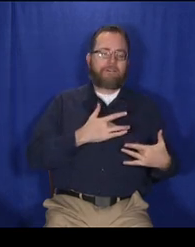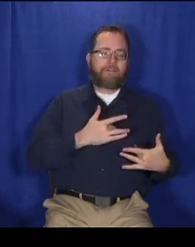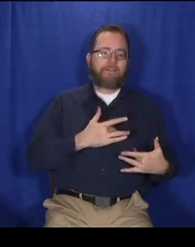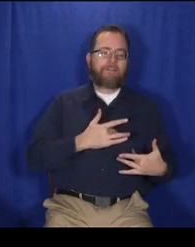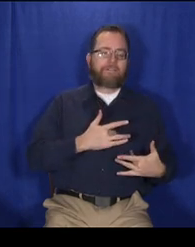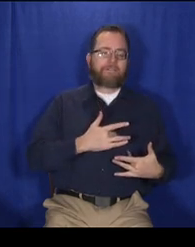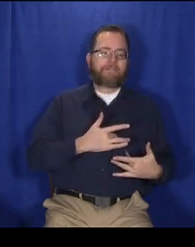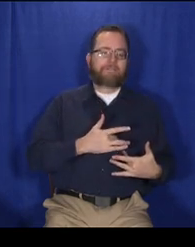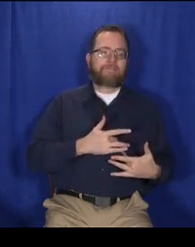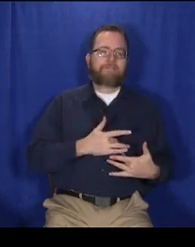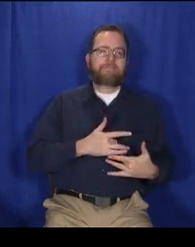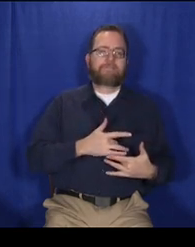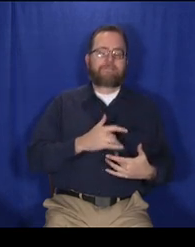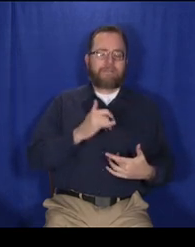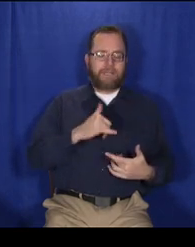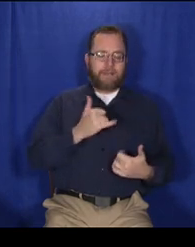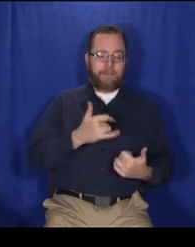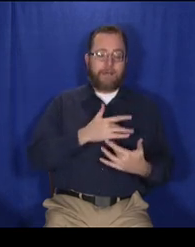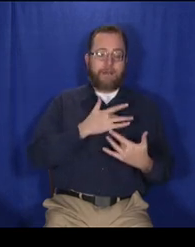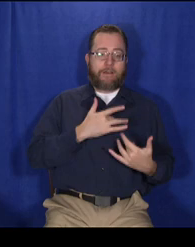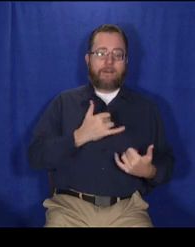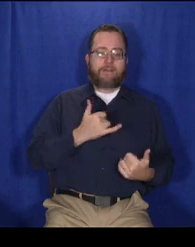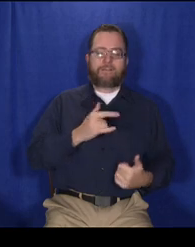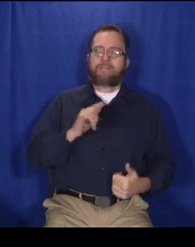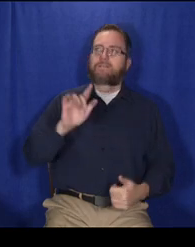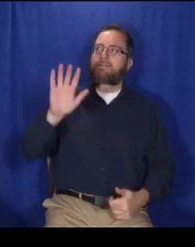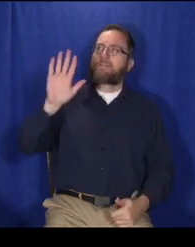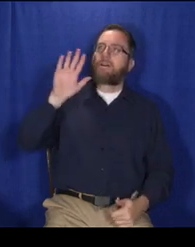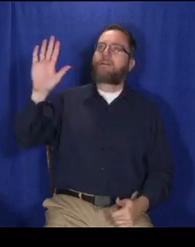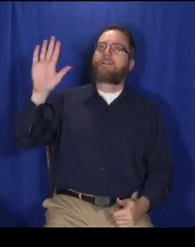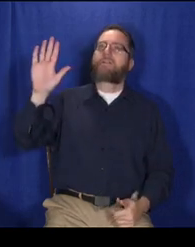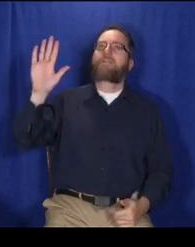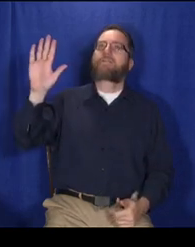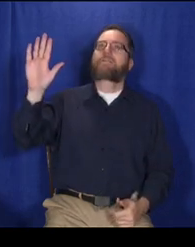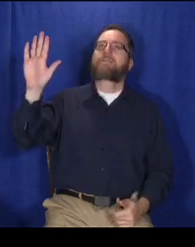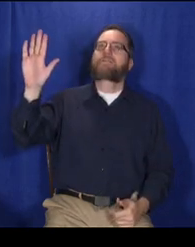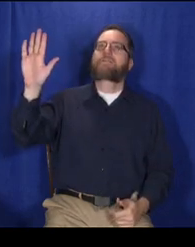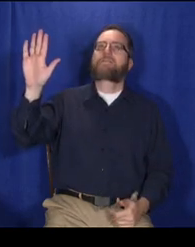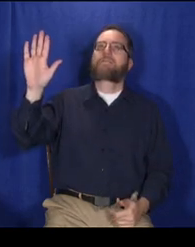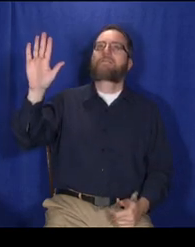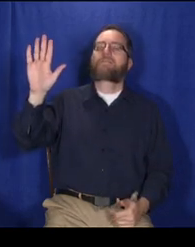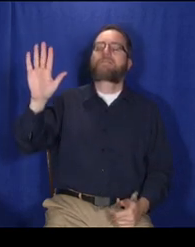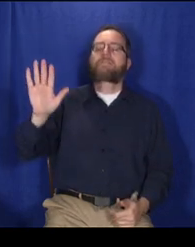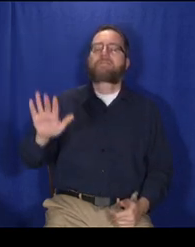this heart that is now yours.